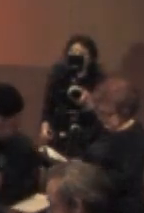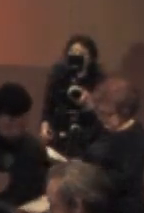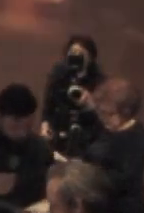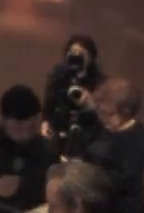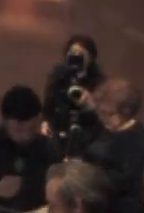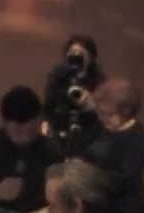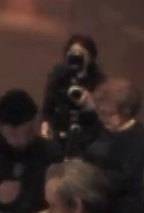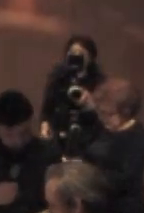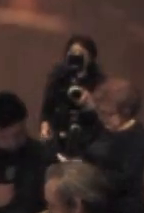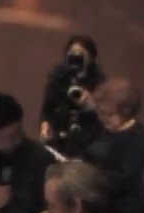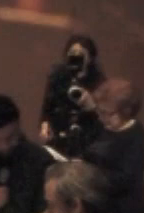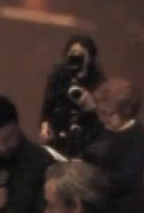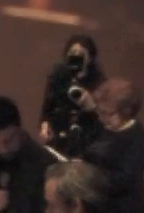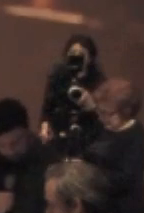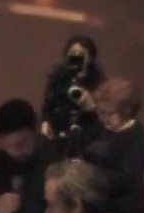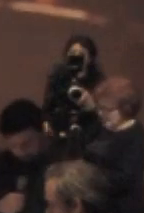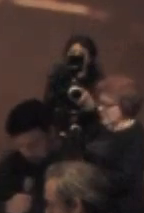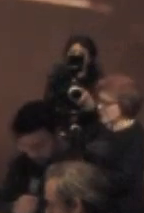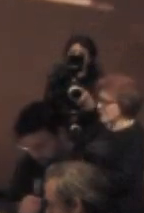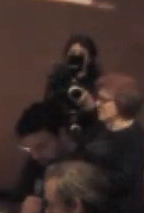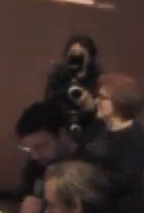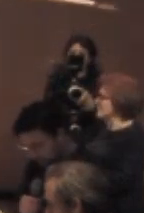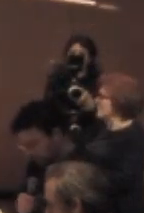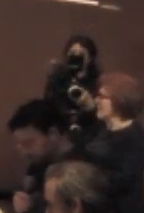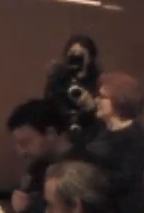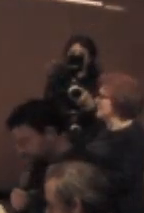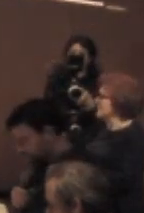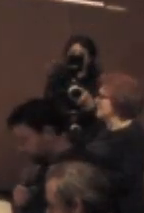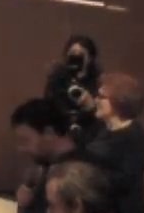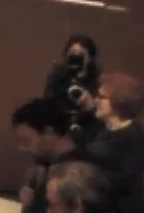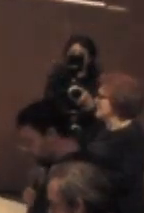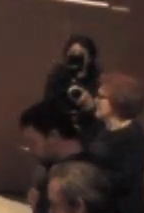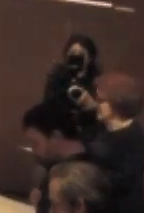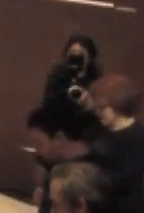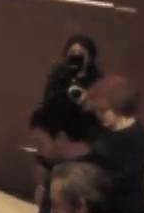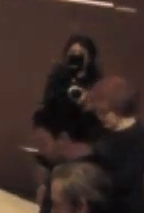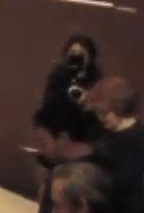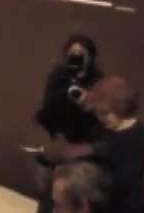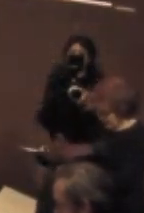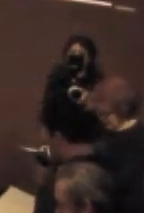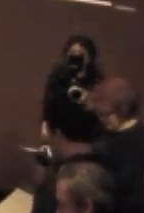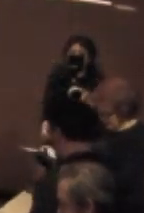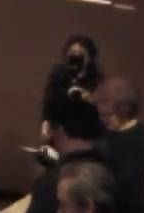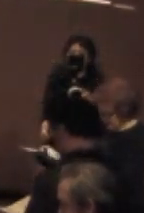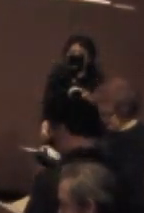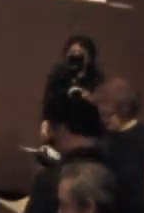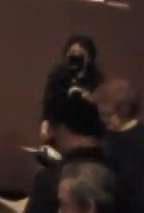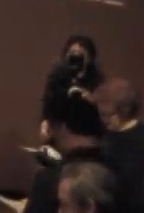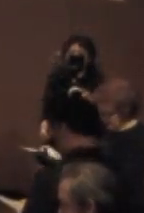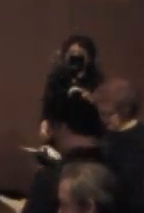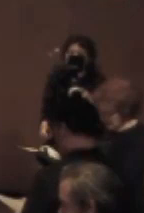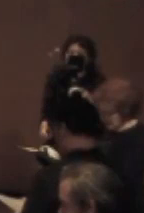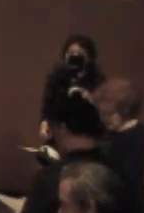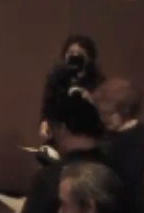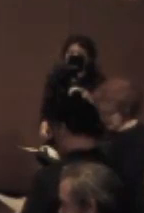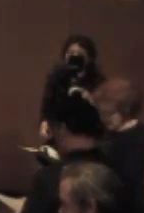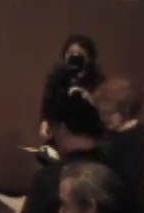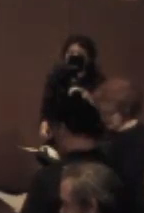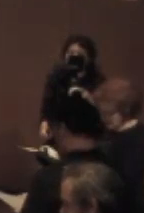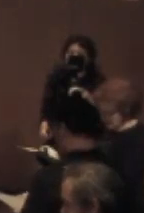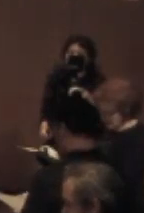handle go can't you go do you think she wanted to do it she wanted to be with